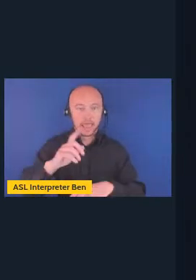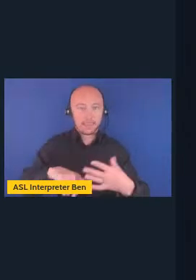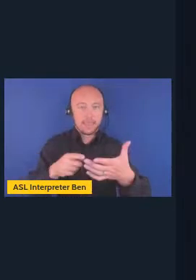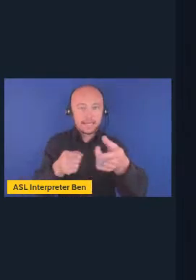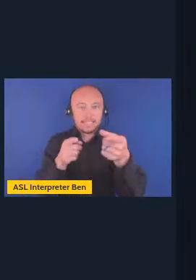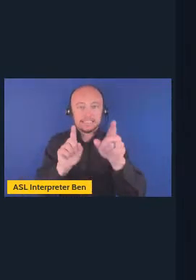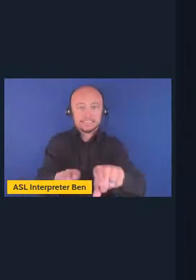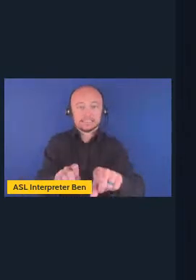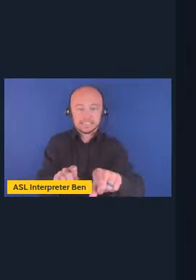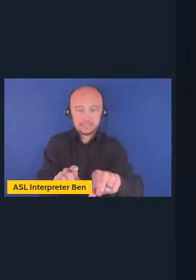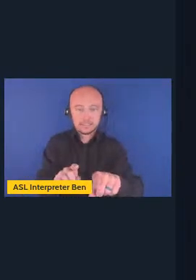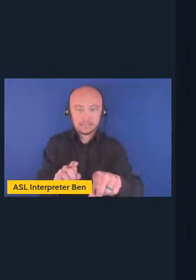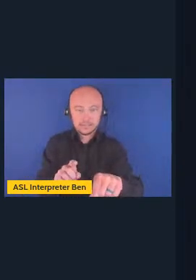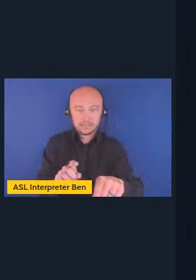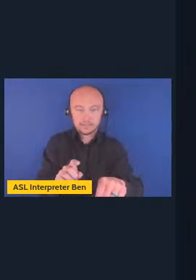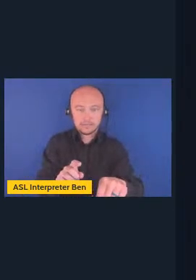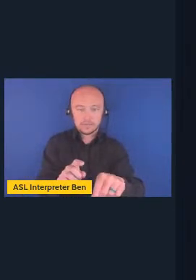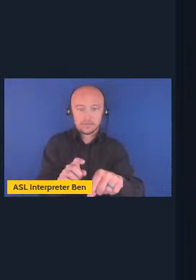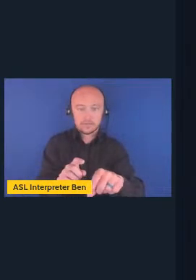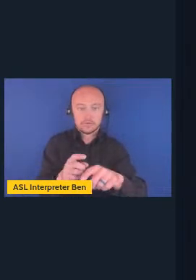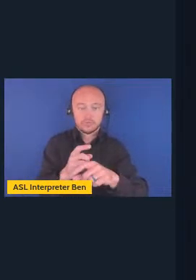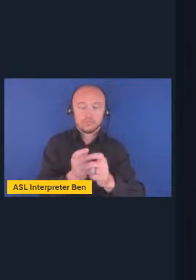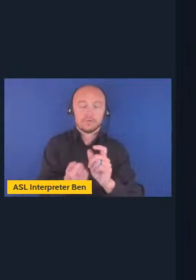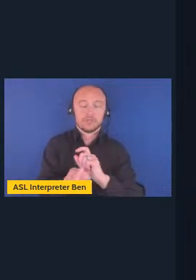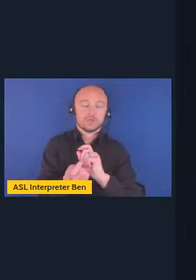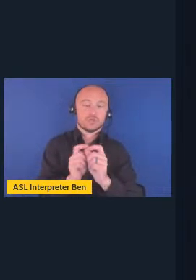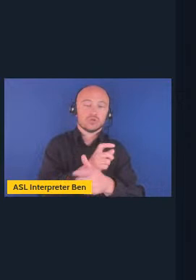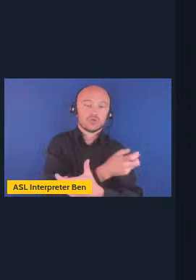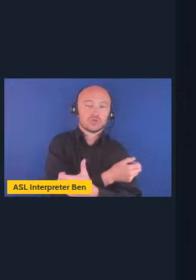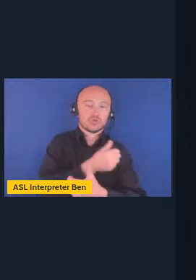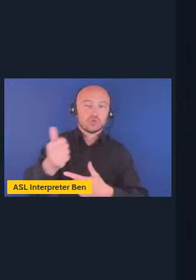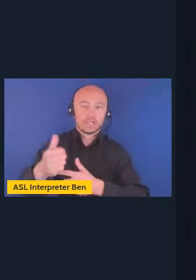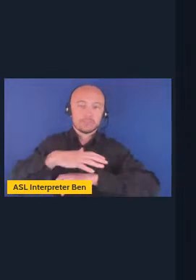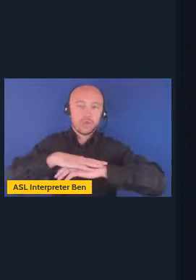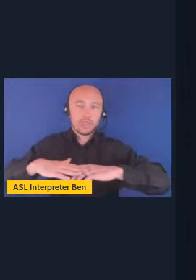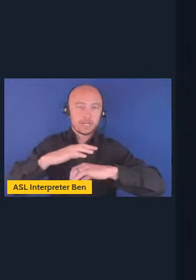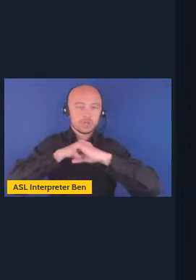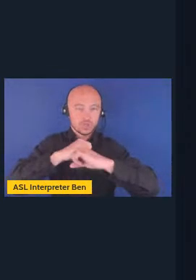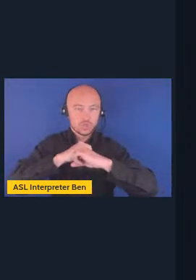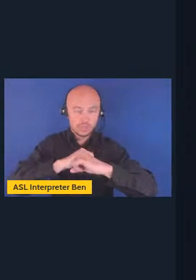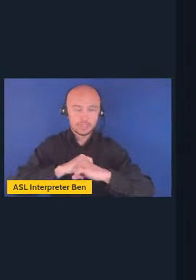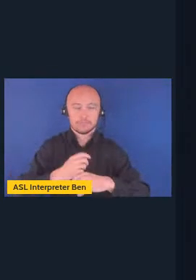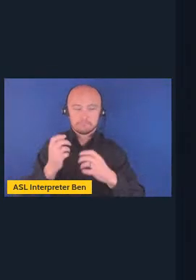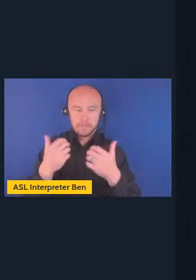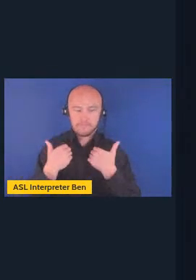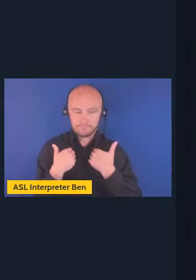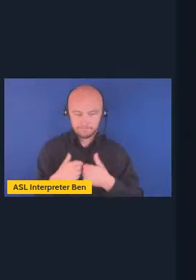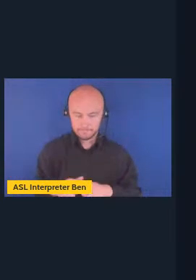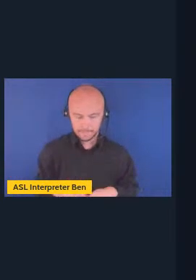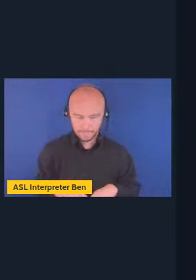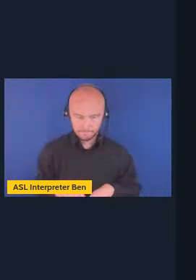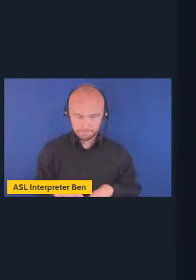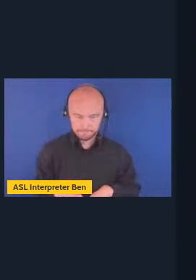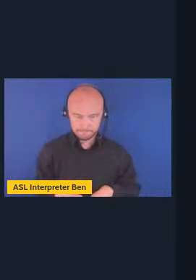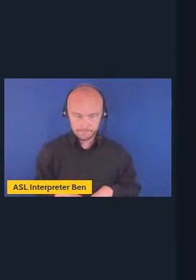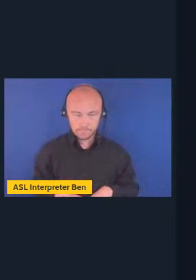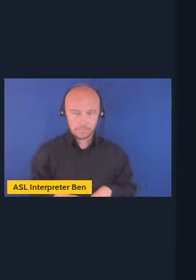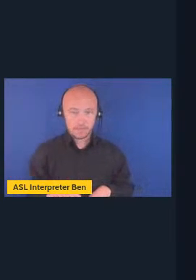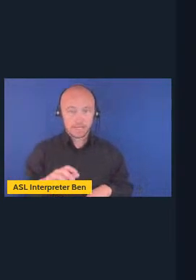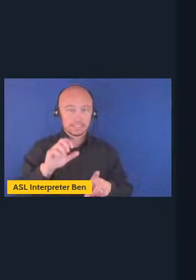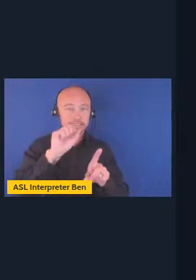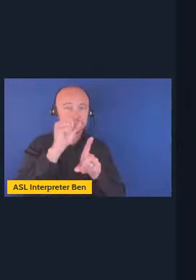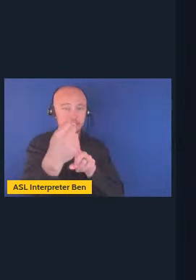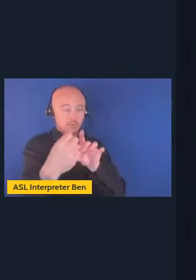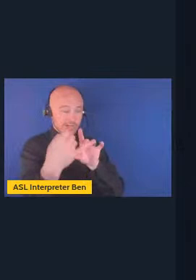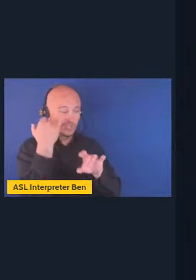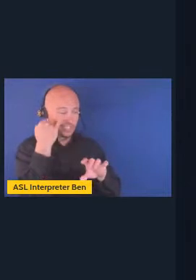will be over transport layer security, that is TLS protocol. In the disconnected scenarios,